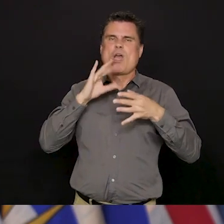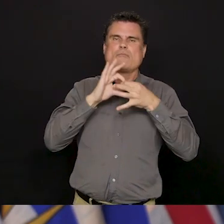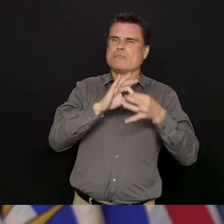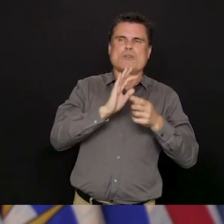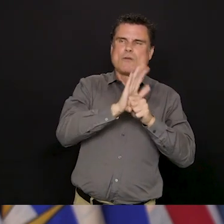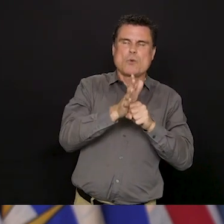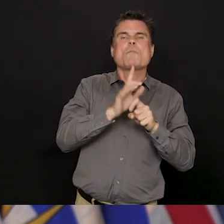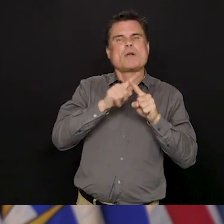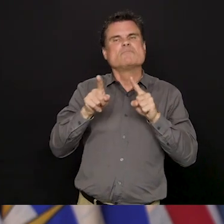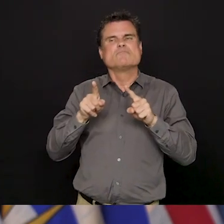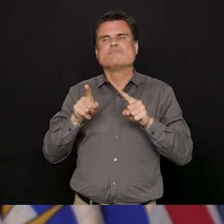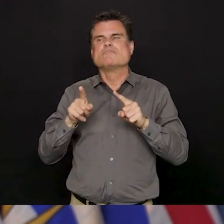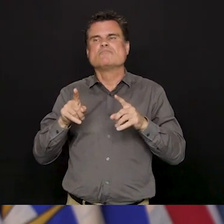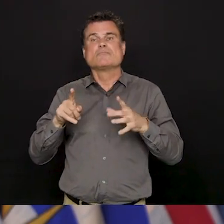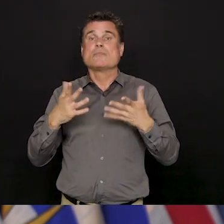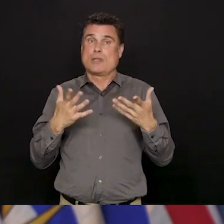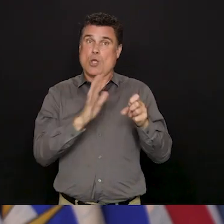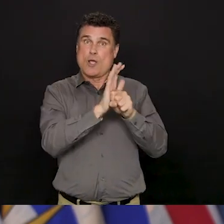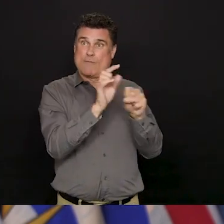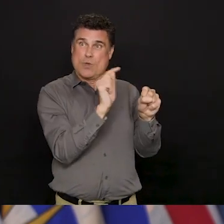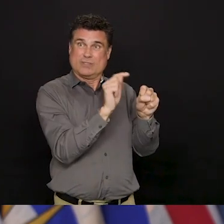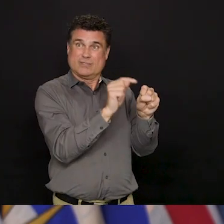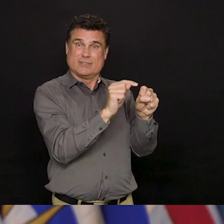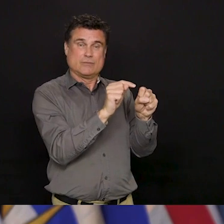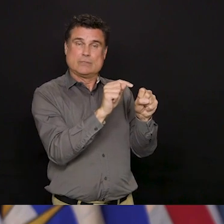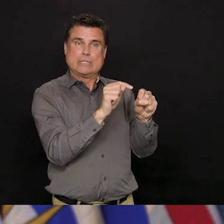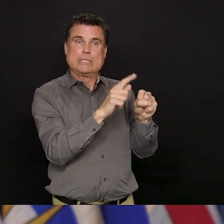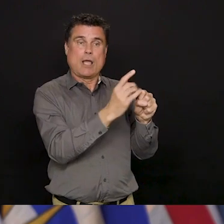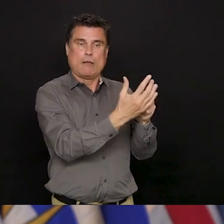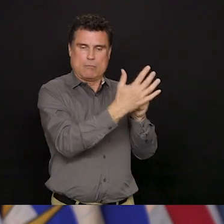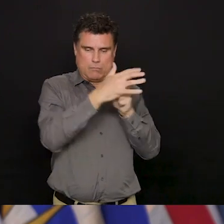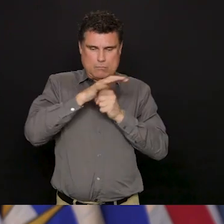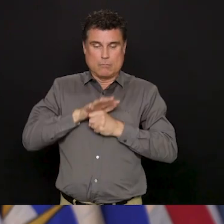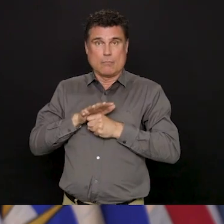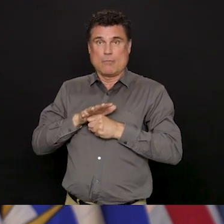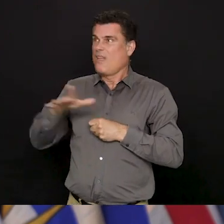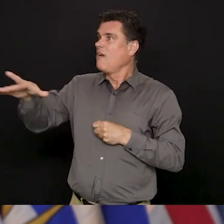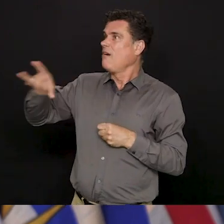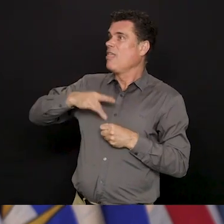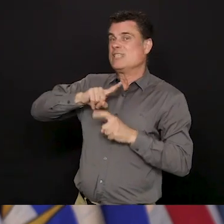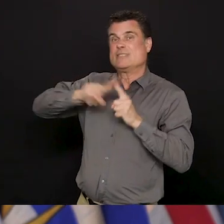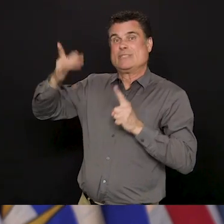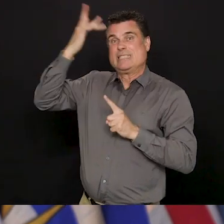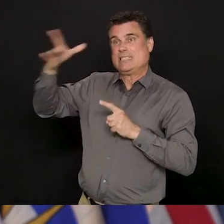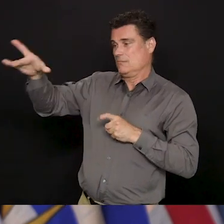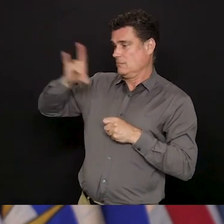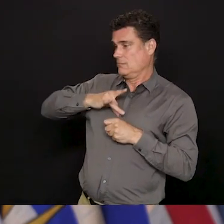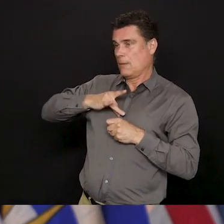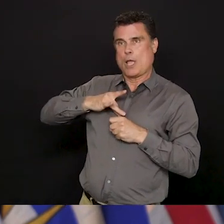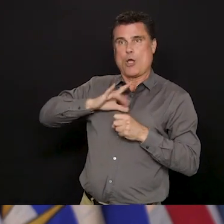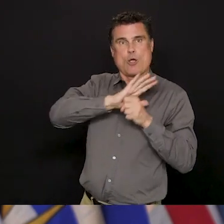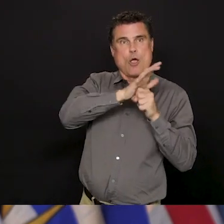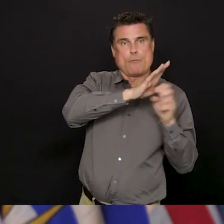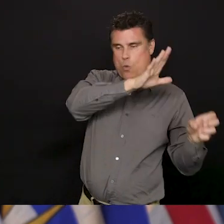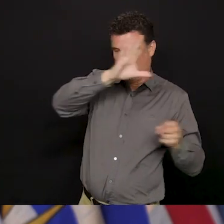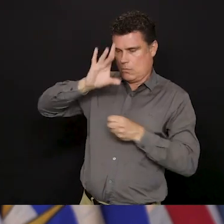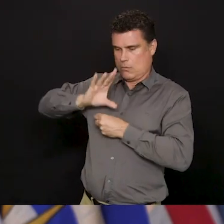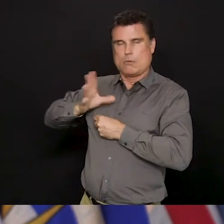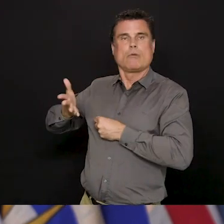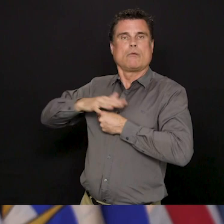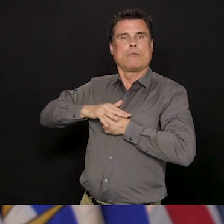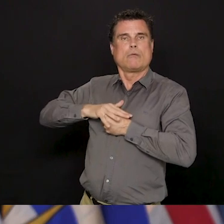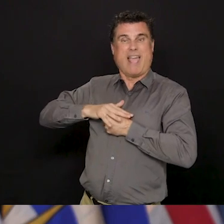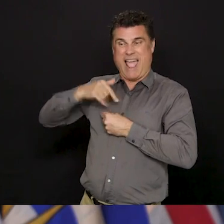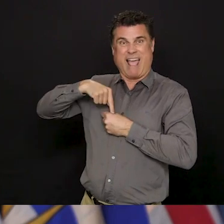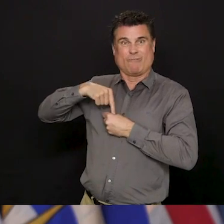under the surface for quite some time. So that's why it is so important for us to do everything we can over the coming weeks. We've